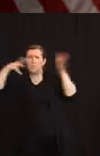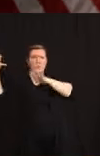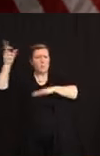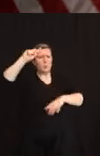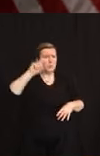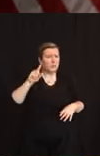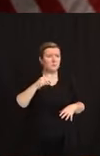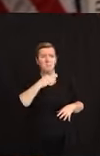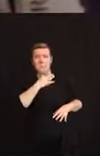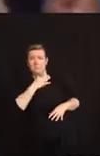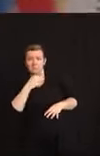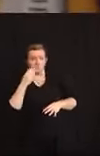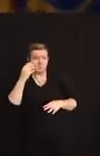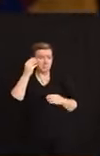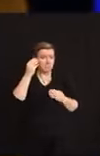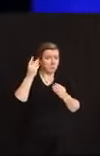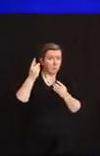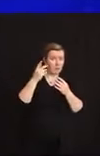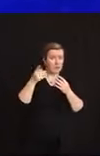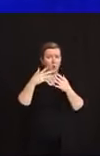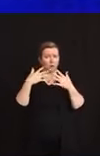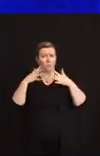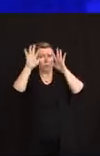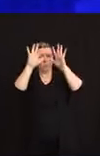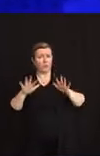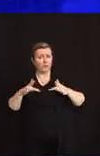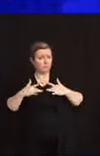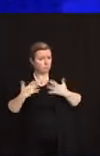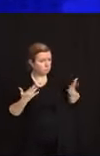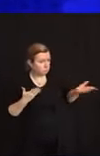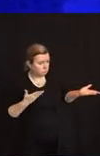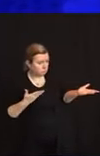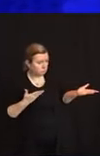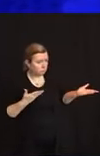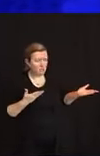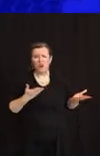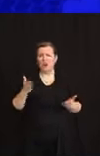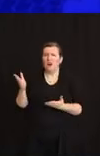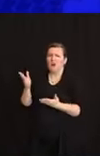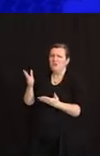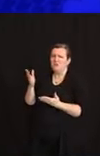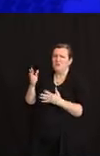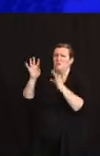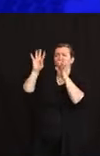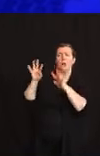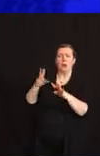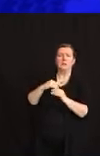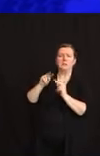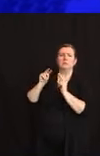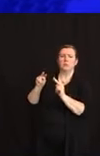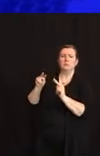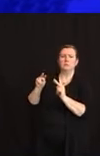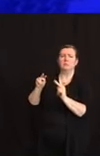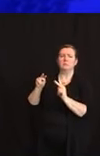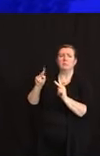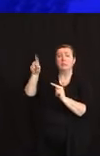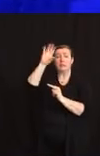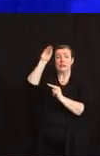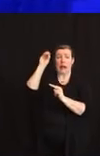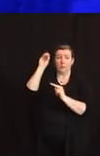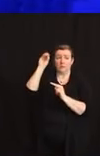should know about weather? Just real quick about a thunderstorm watch that's in effect for most counties. It's a west to east storm. There was some